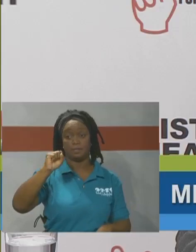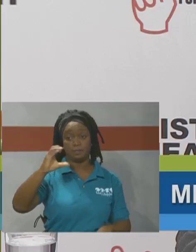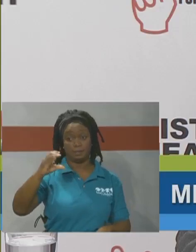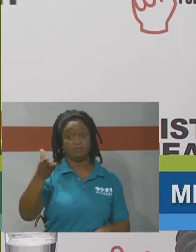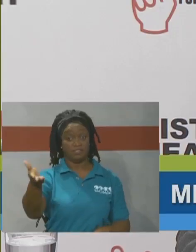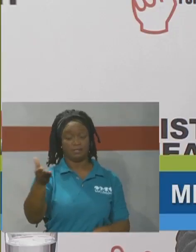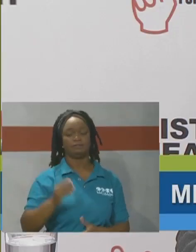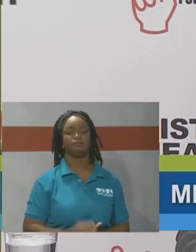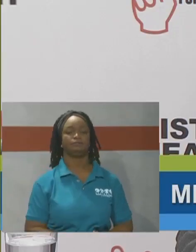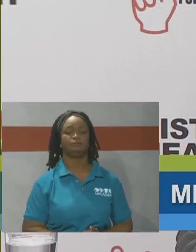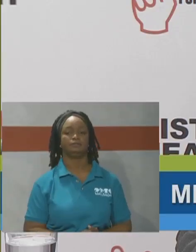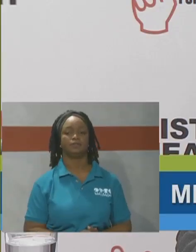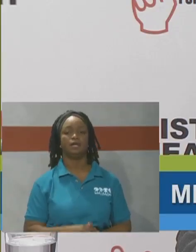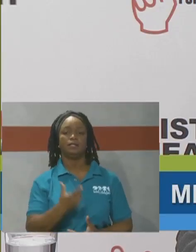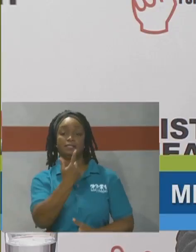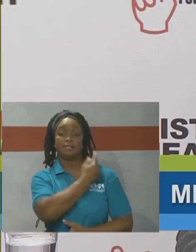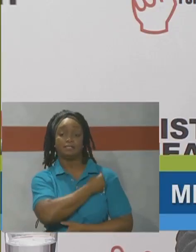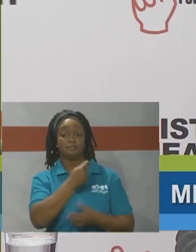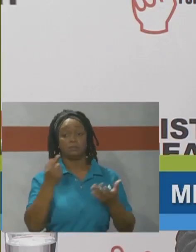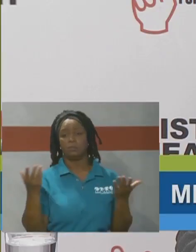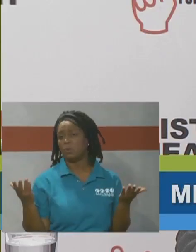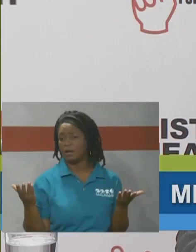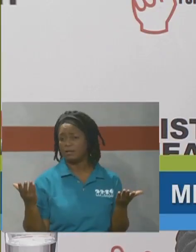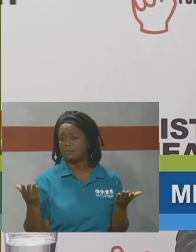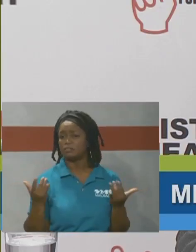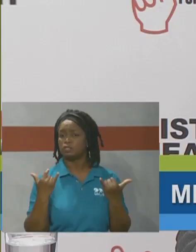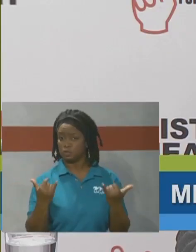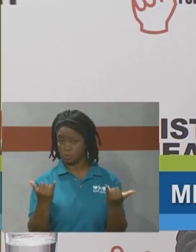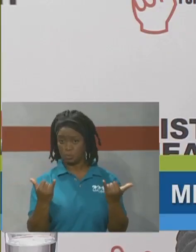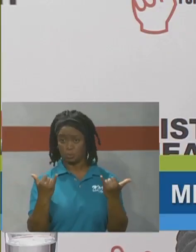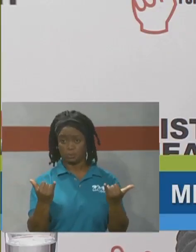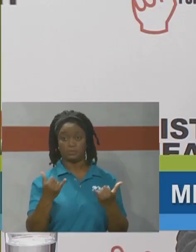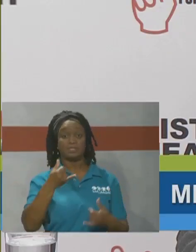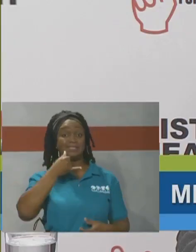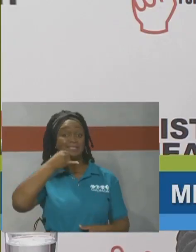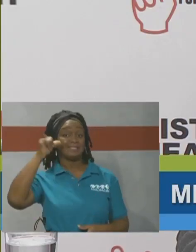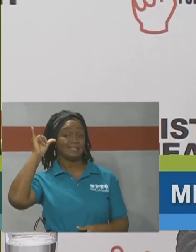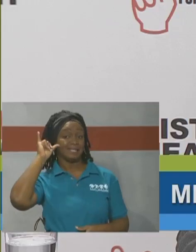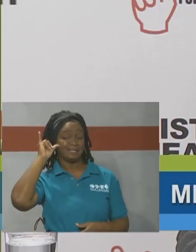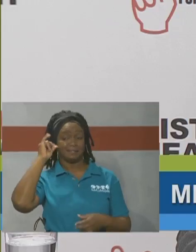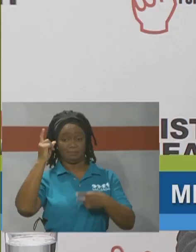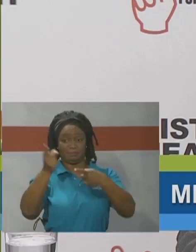the vaccination figures are like this. As of yesterday,